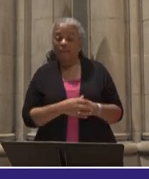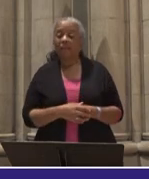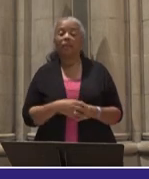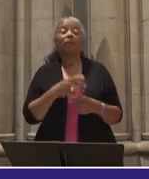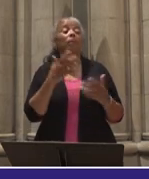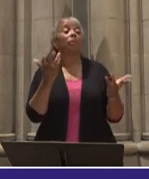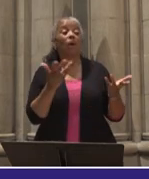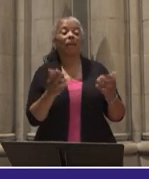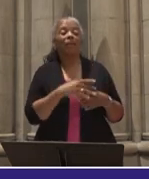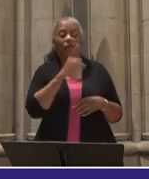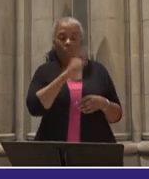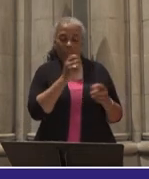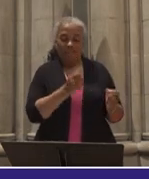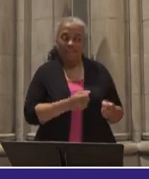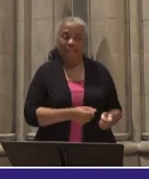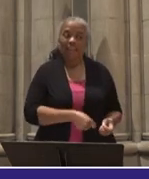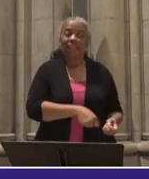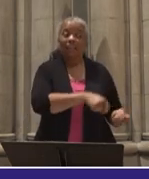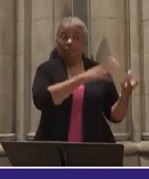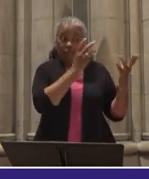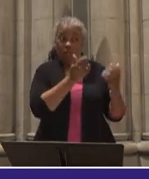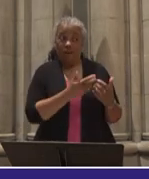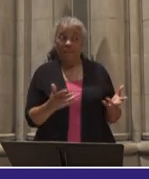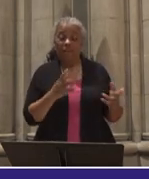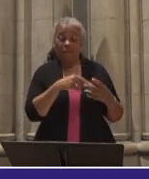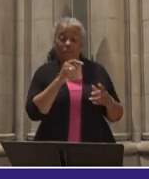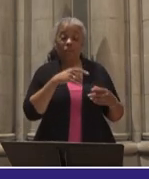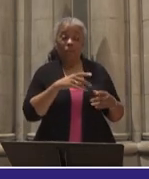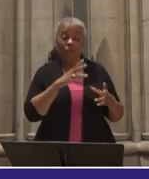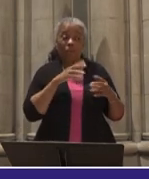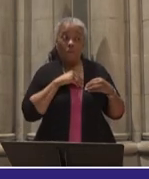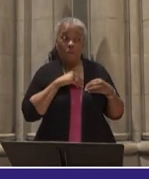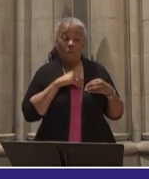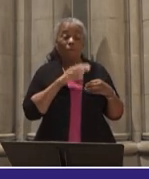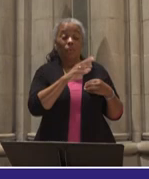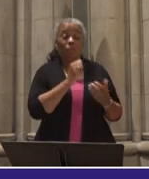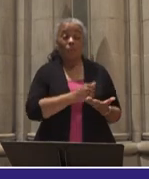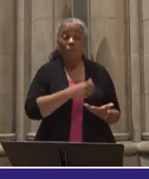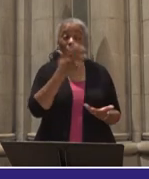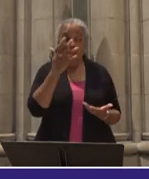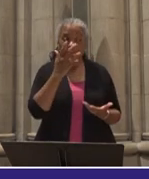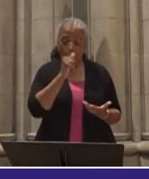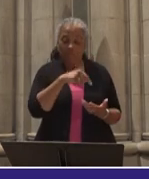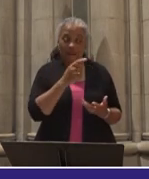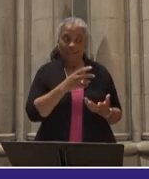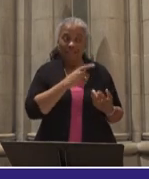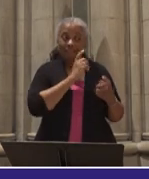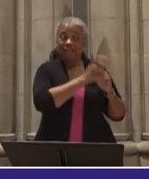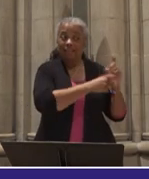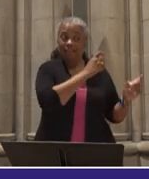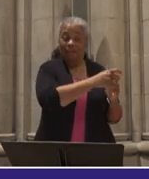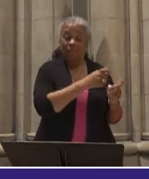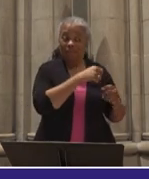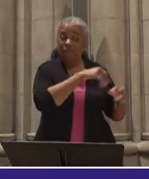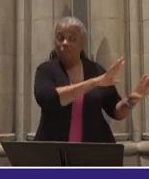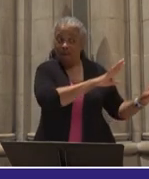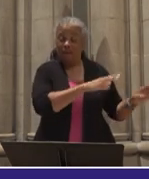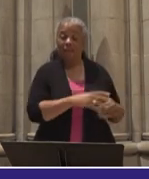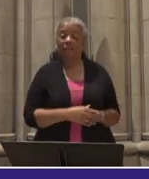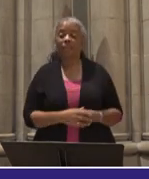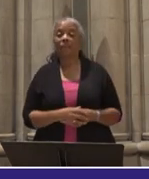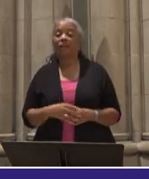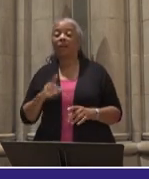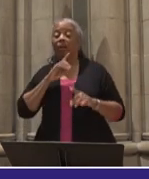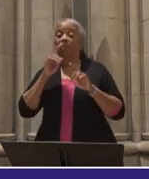he must give away what he owns, his wealth. In response, the